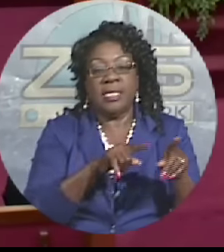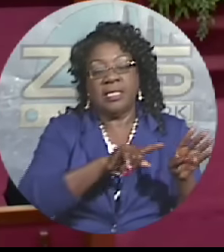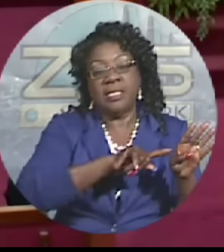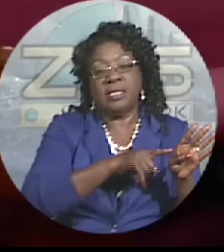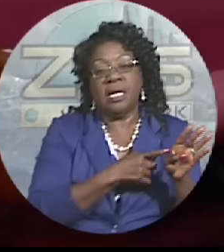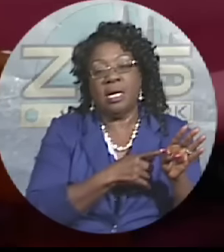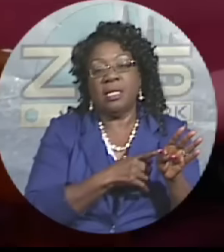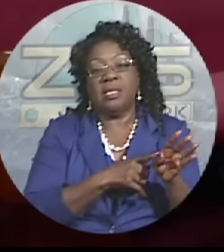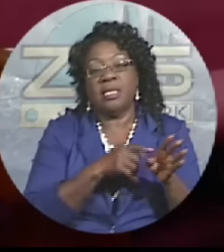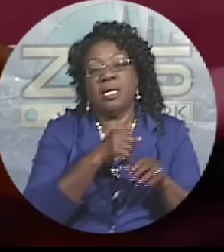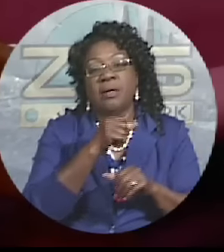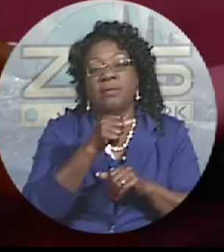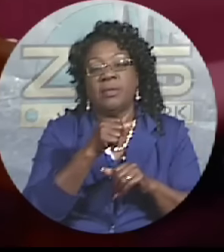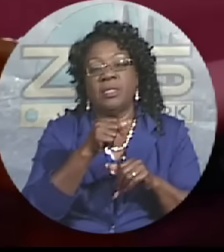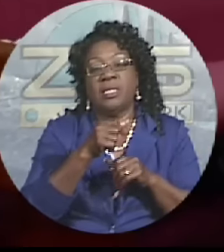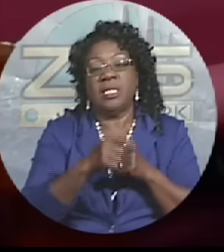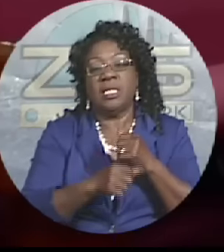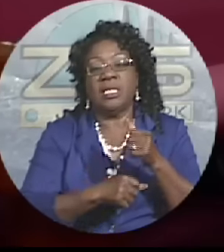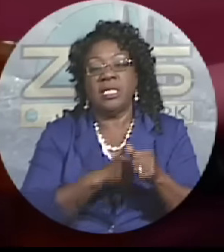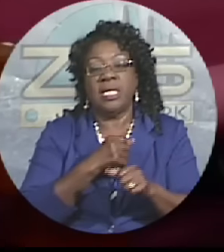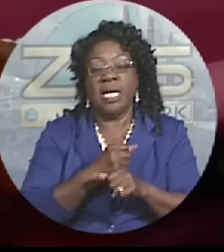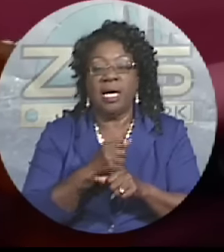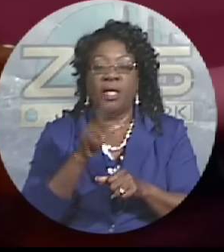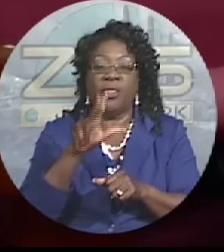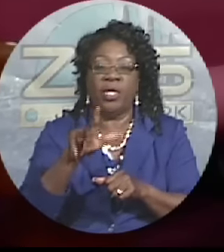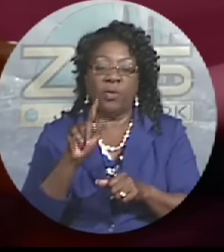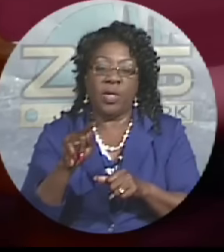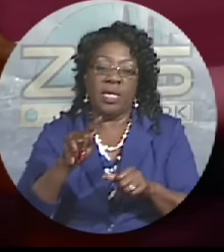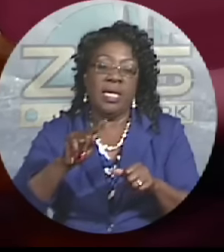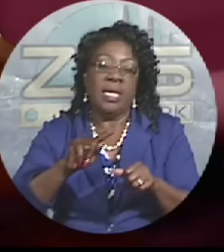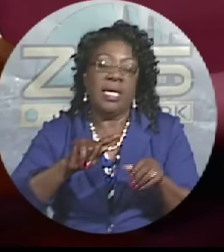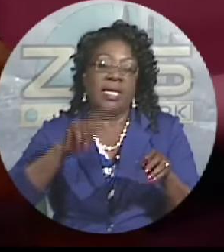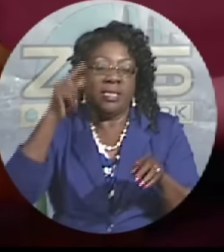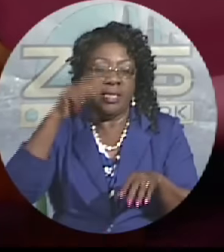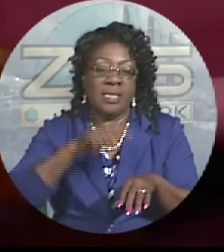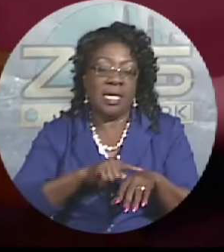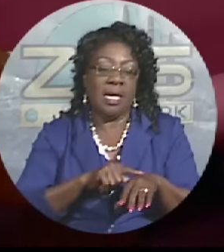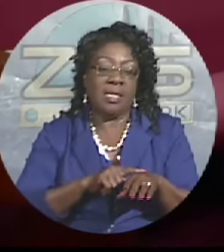31, it's time to dream again. Clint Watson, ZNS Network News.